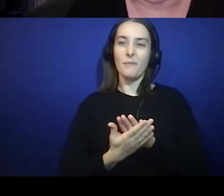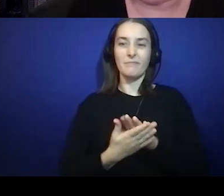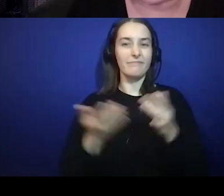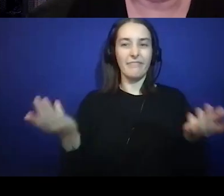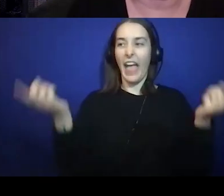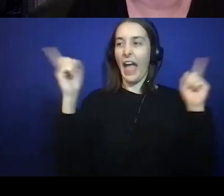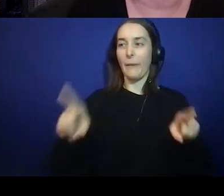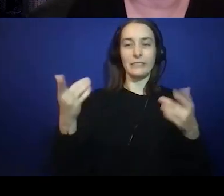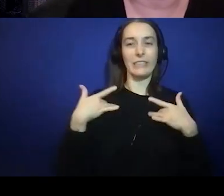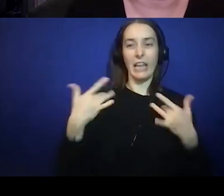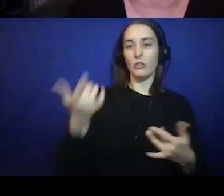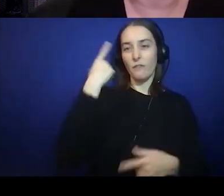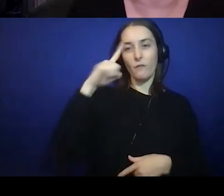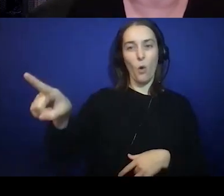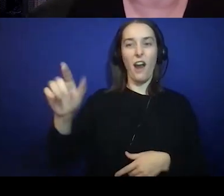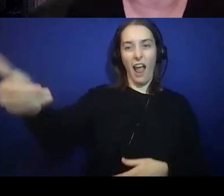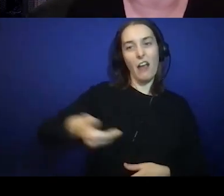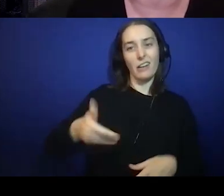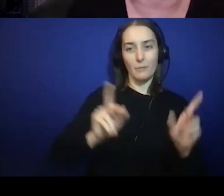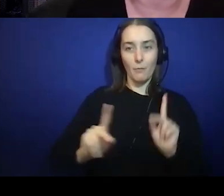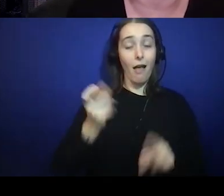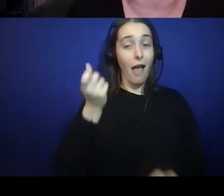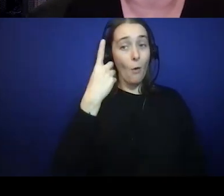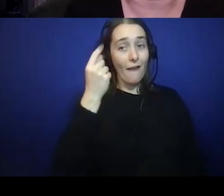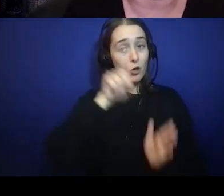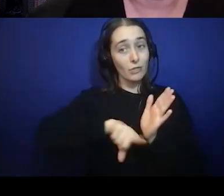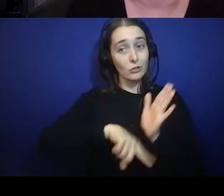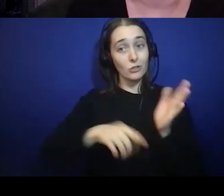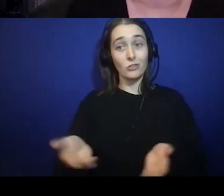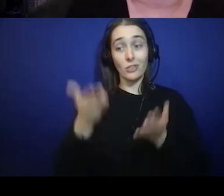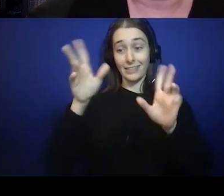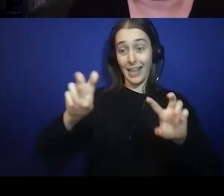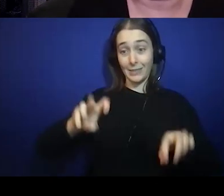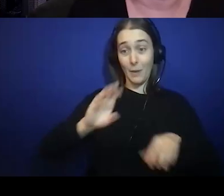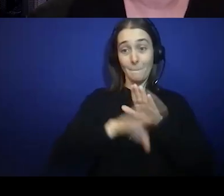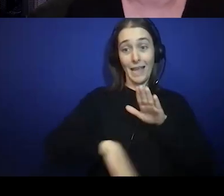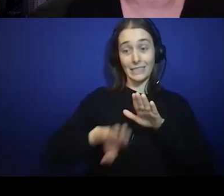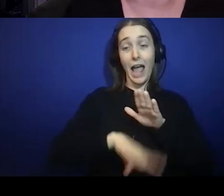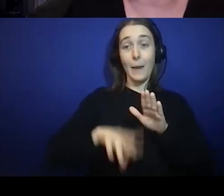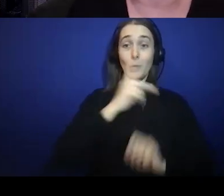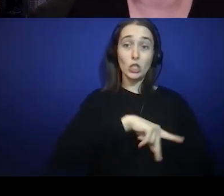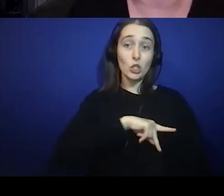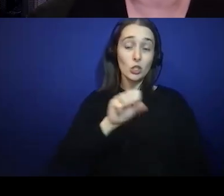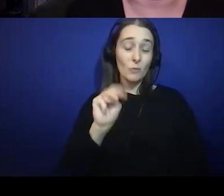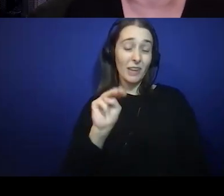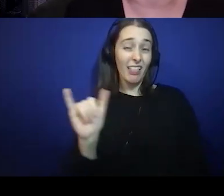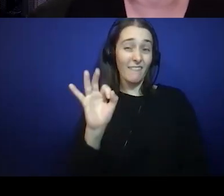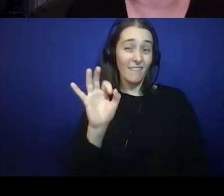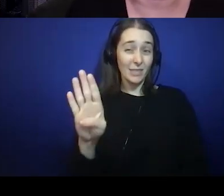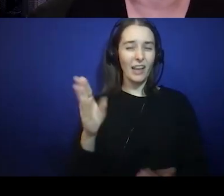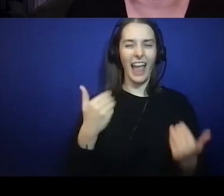selection. However, research suggests that assessments based on personal social media, such as Facebook, raises legal